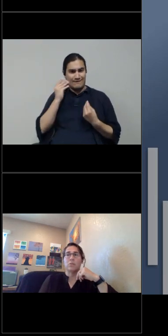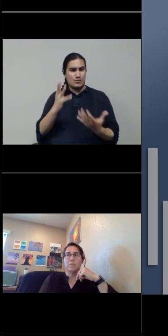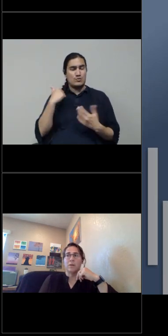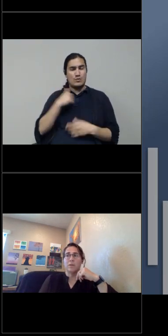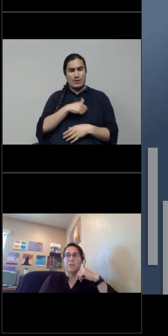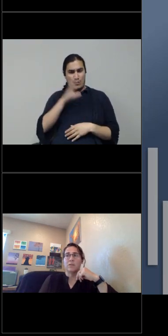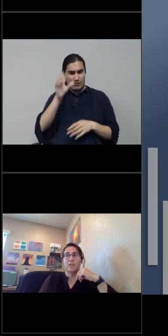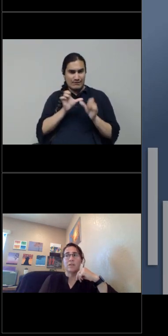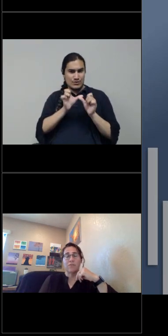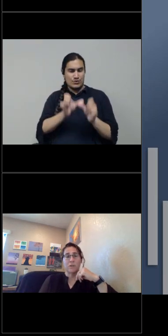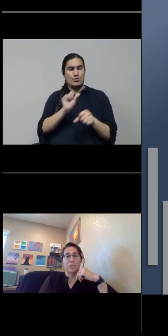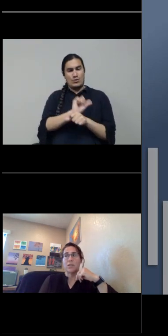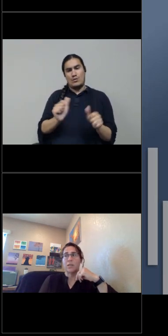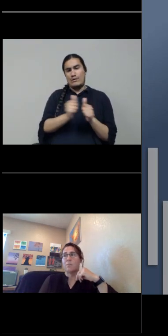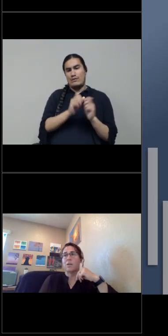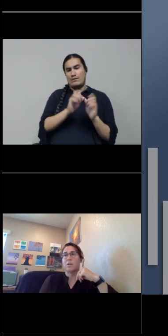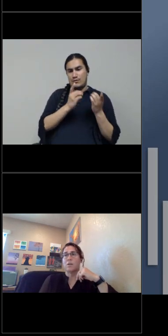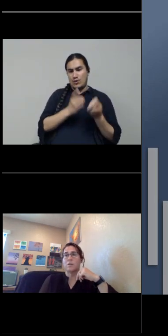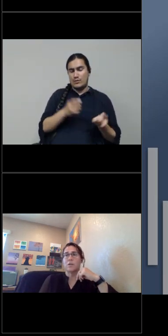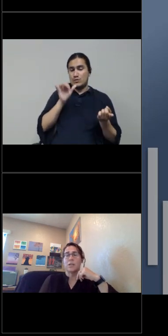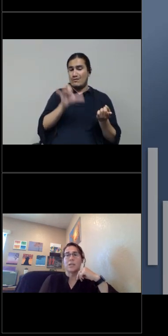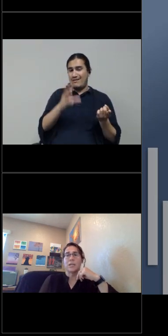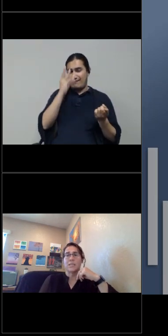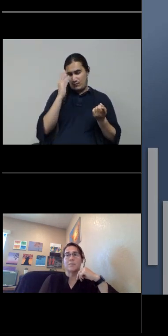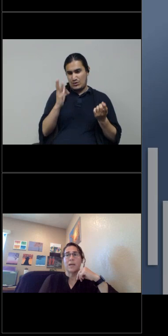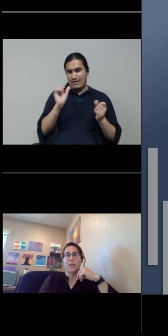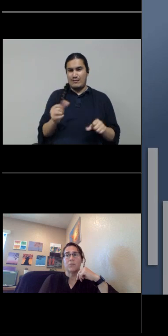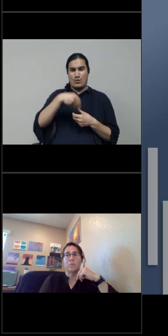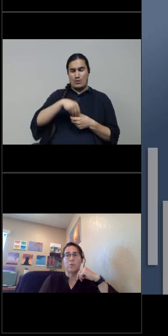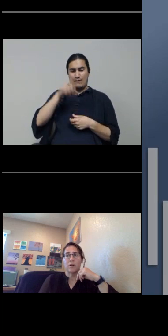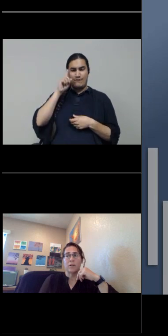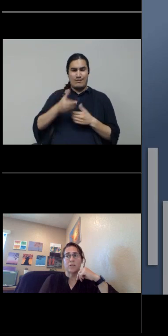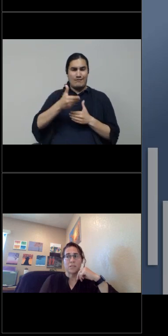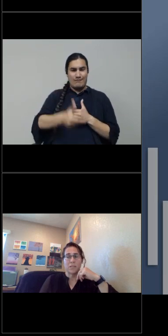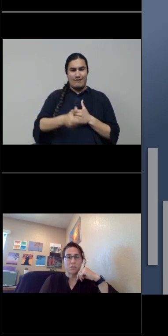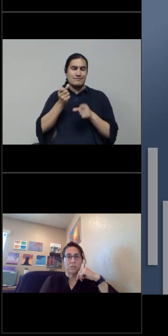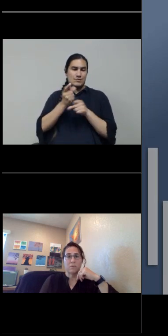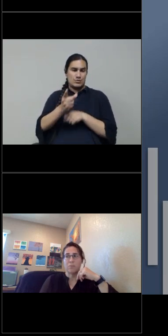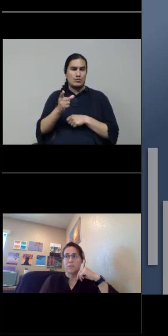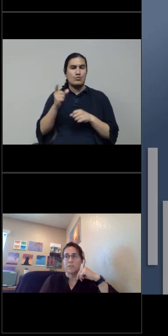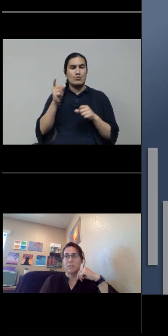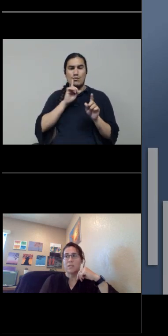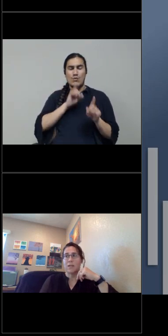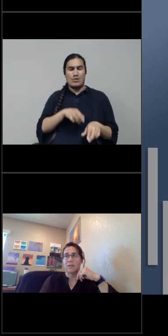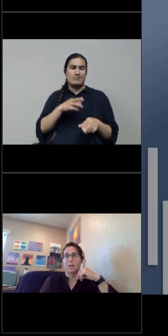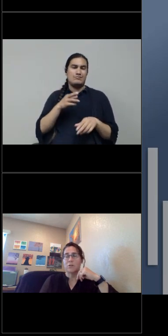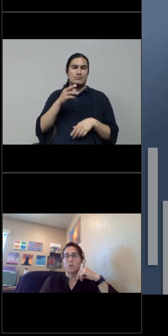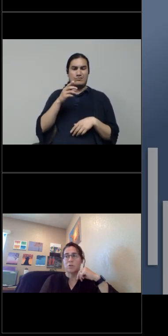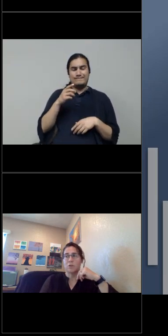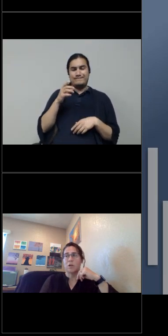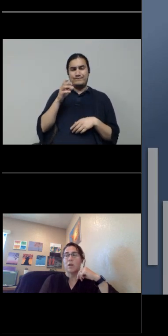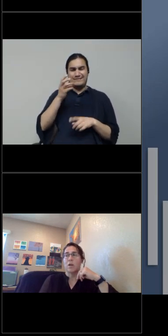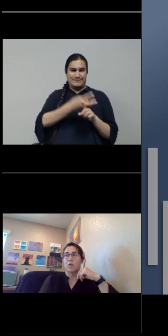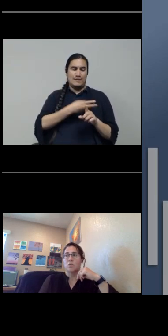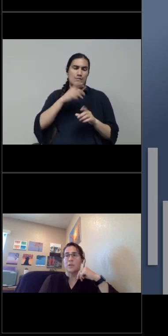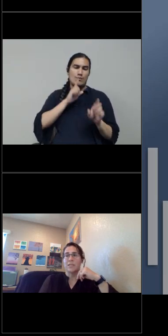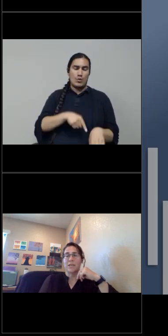to work with the department so that the information can be included in the next semi-annual report that is scheduled to be presented at the